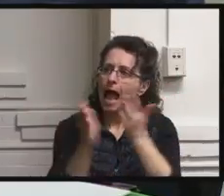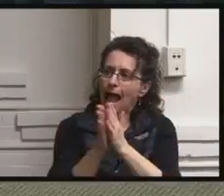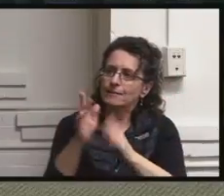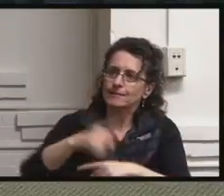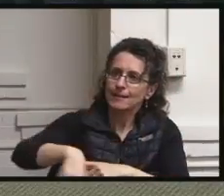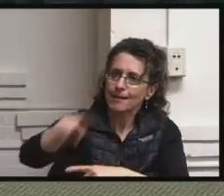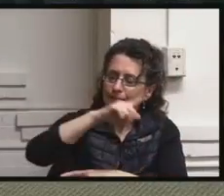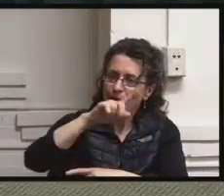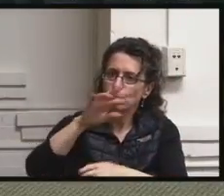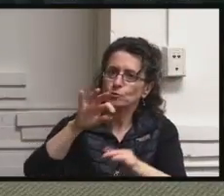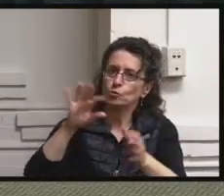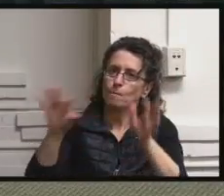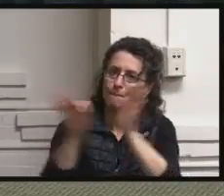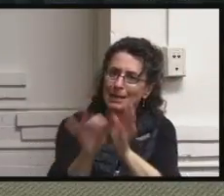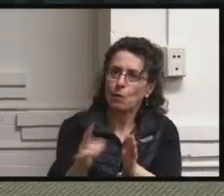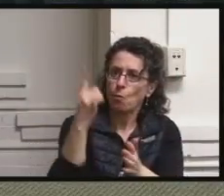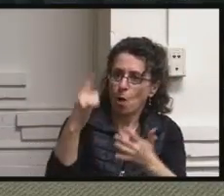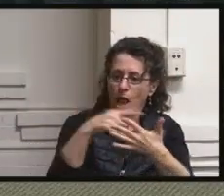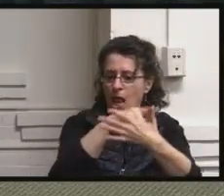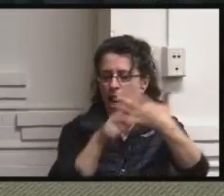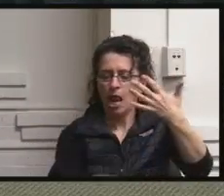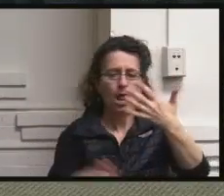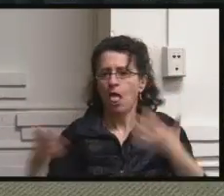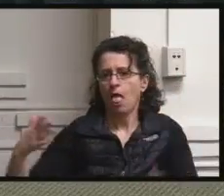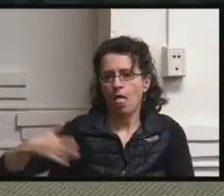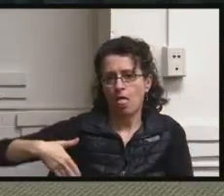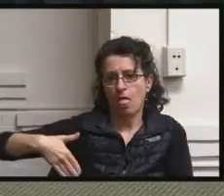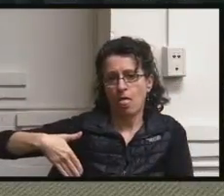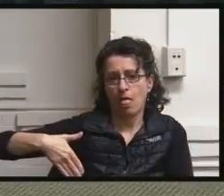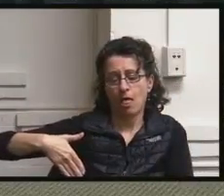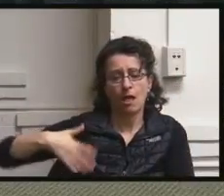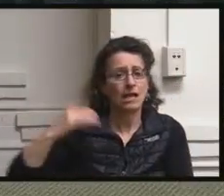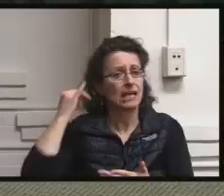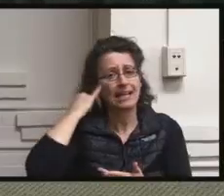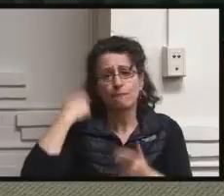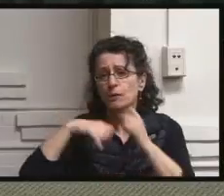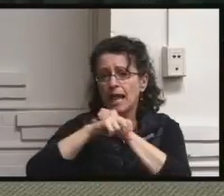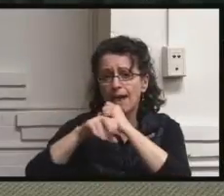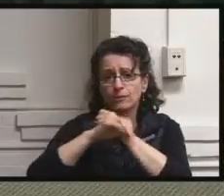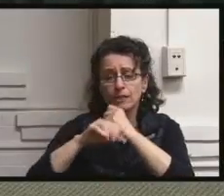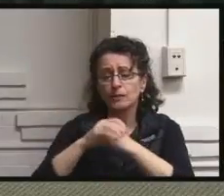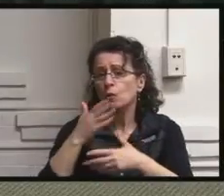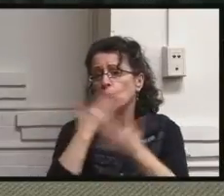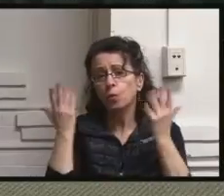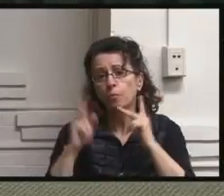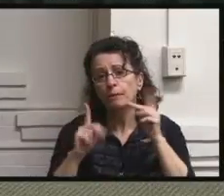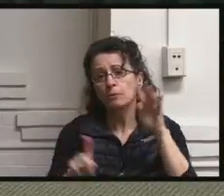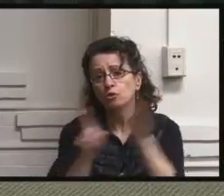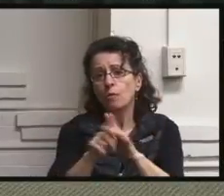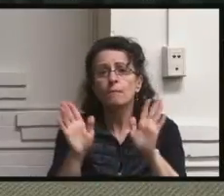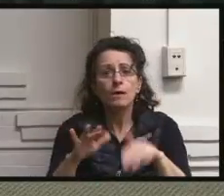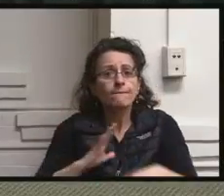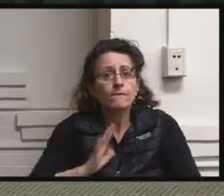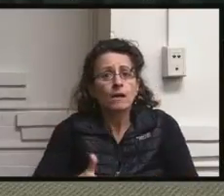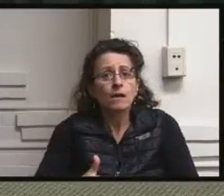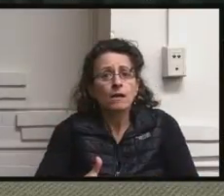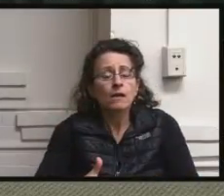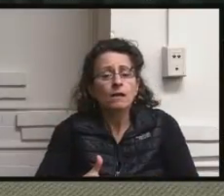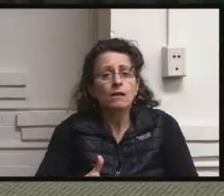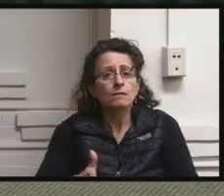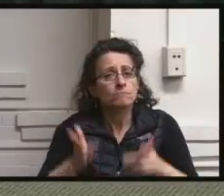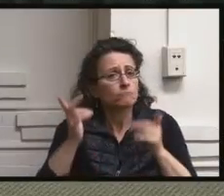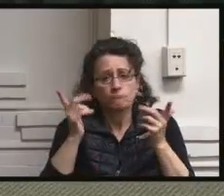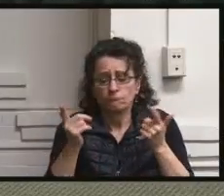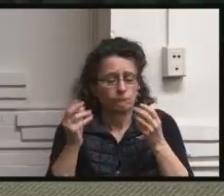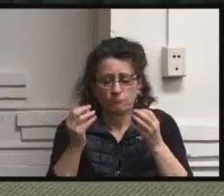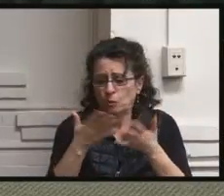we need to reach out and make that effort. And again, if nobody comes, nobody comes. But I just feel that we have to do something to